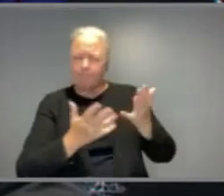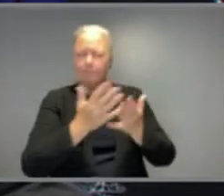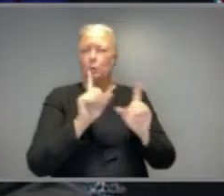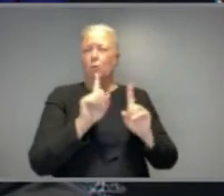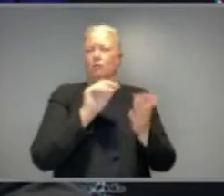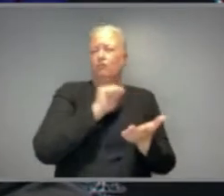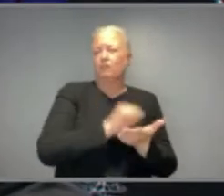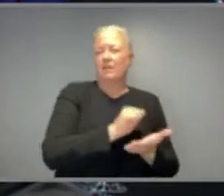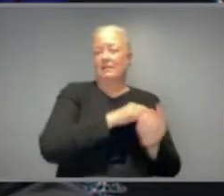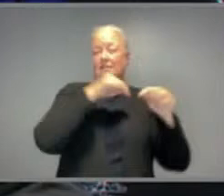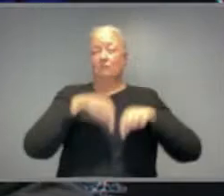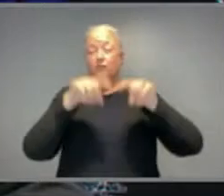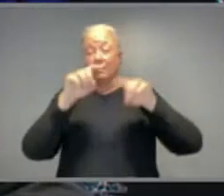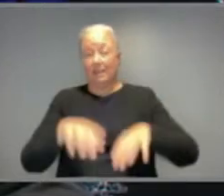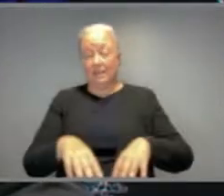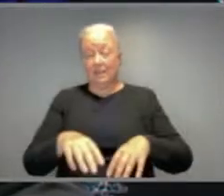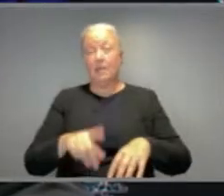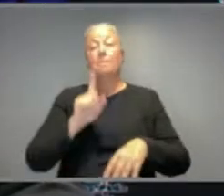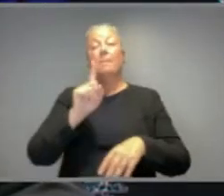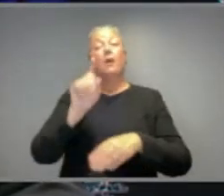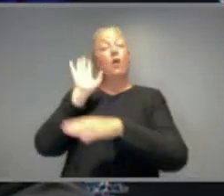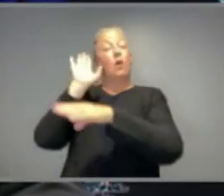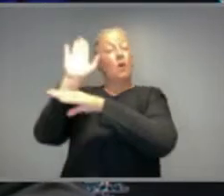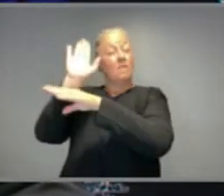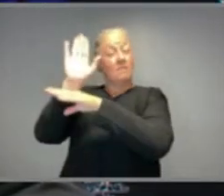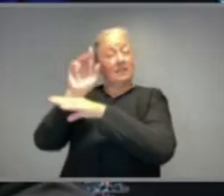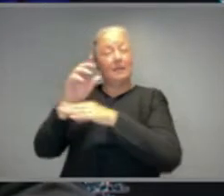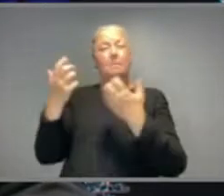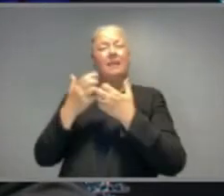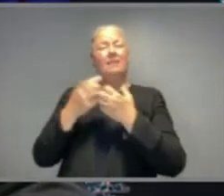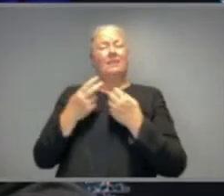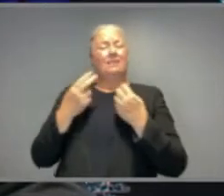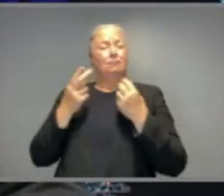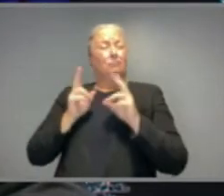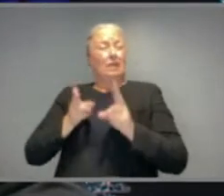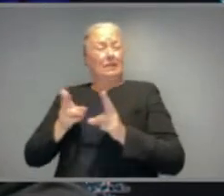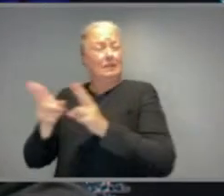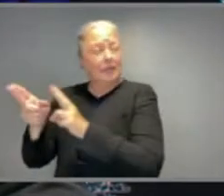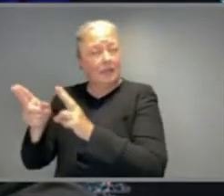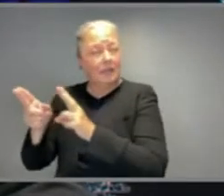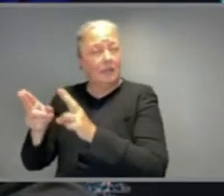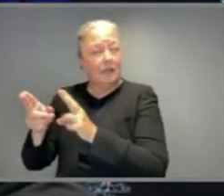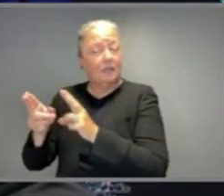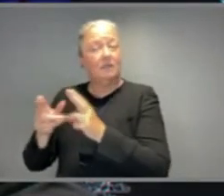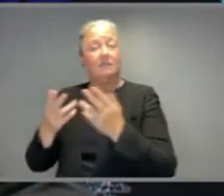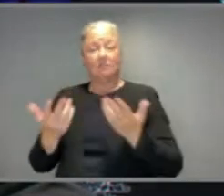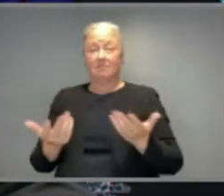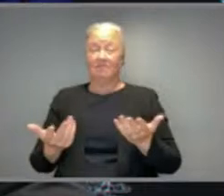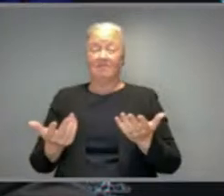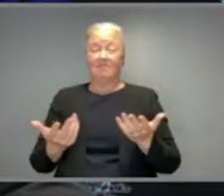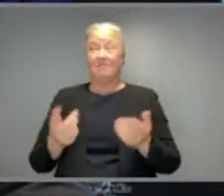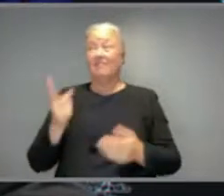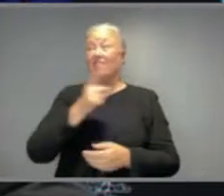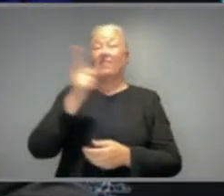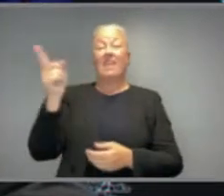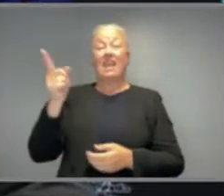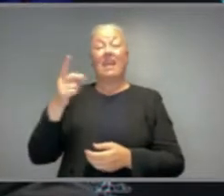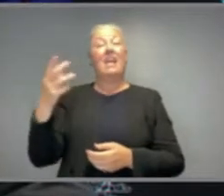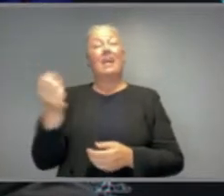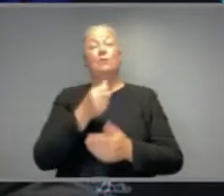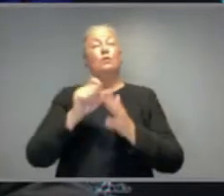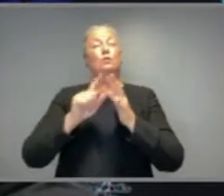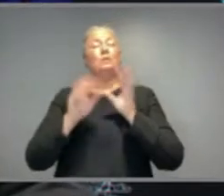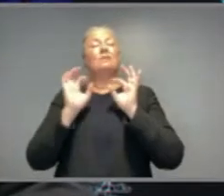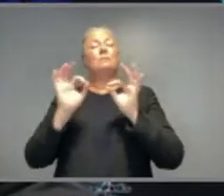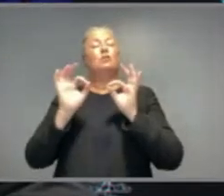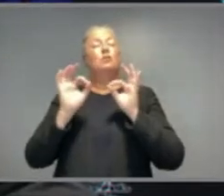because of the high rate of death and the chaos and crisis that was present in those countries, They had to do emergency approvals. And